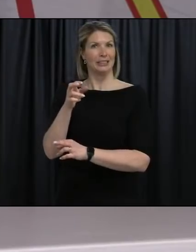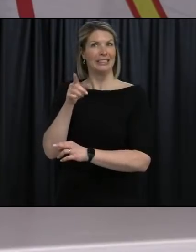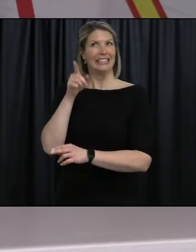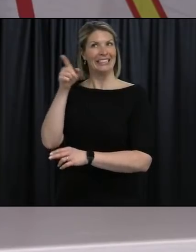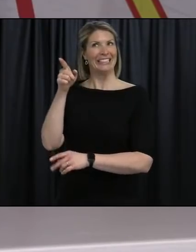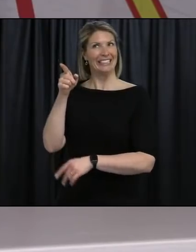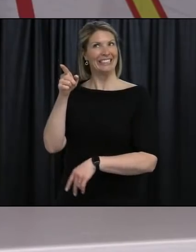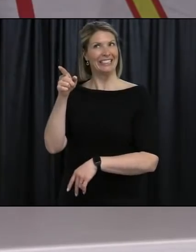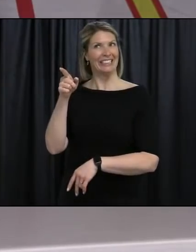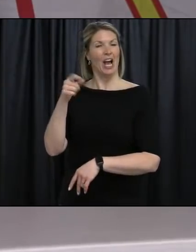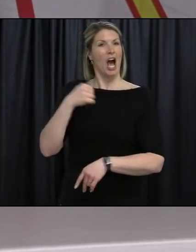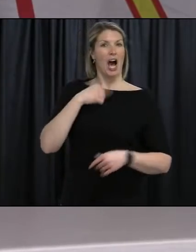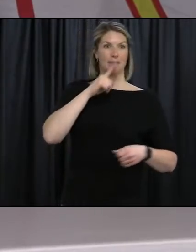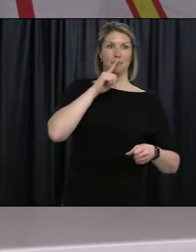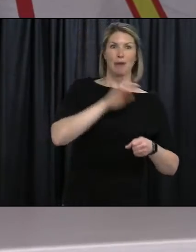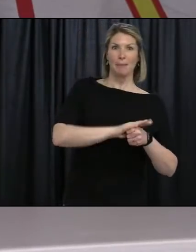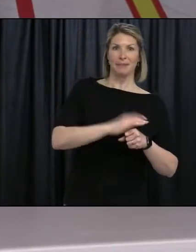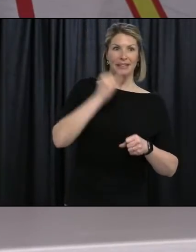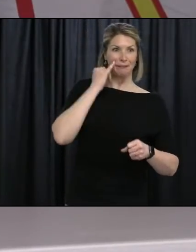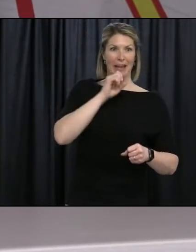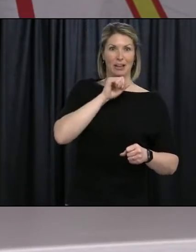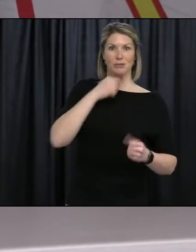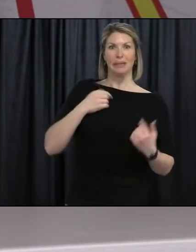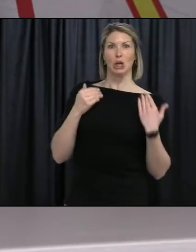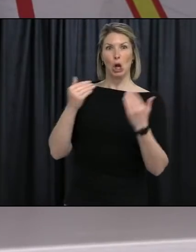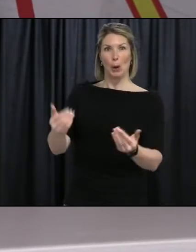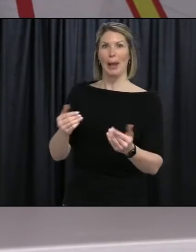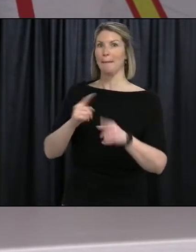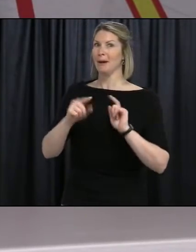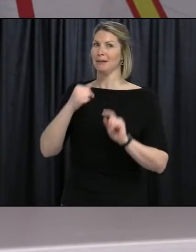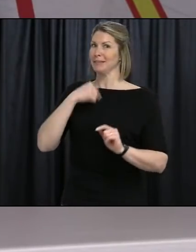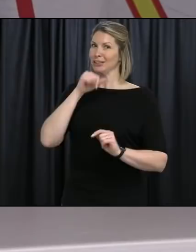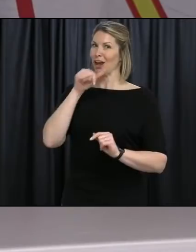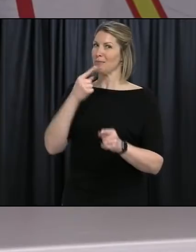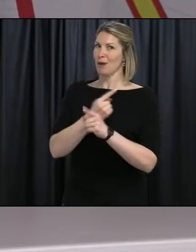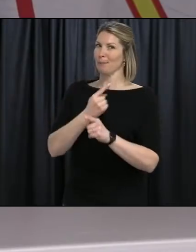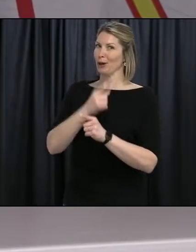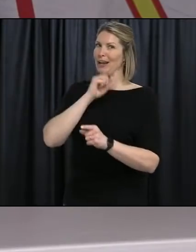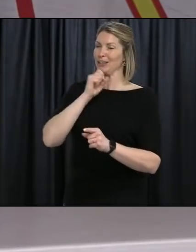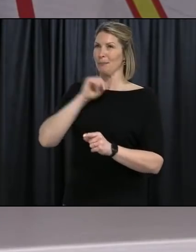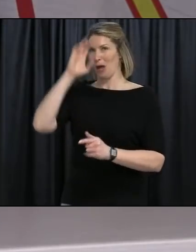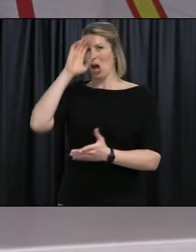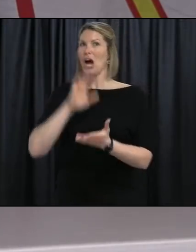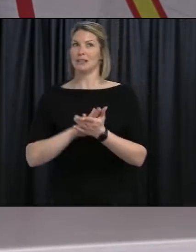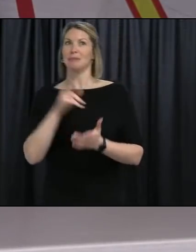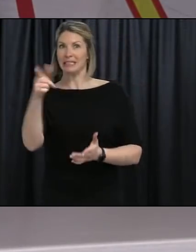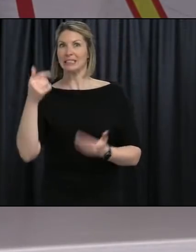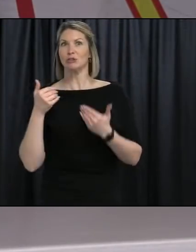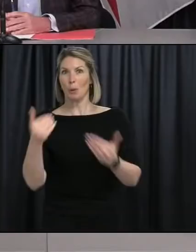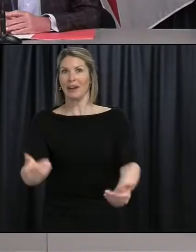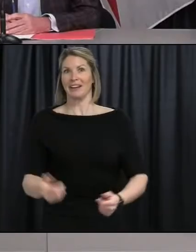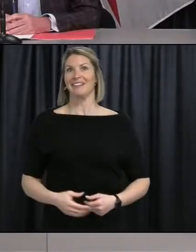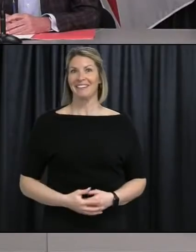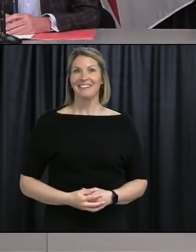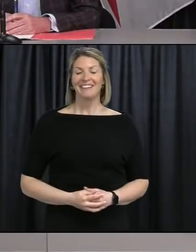where your mouth where his money is. Anyway. All right. Thank you.